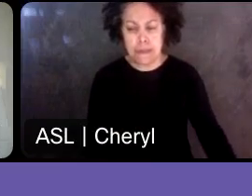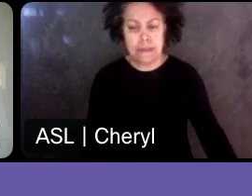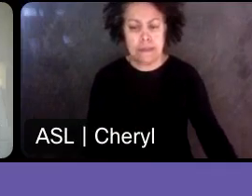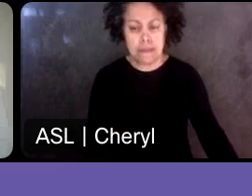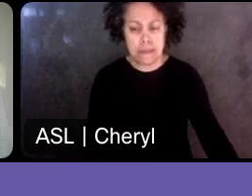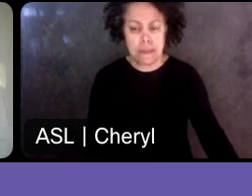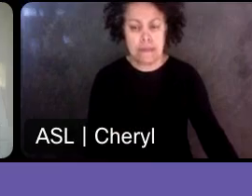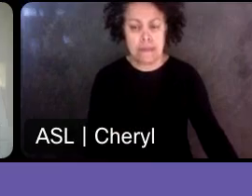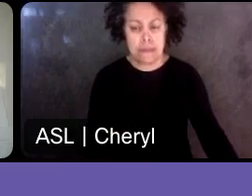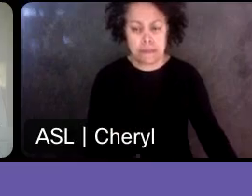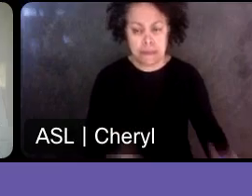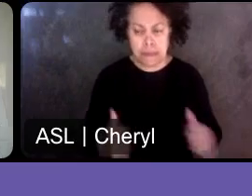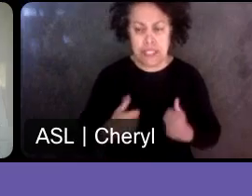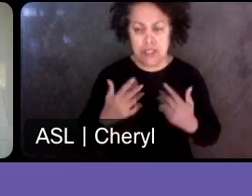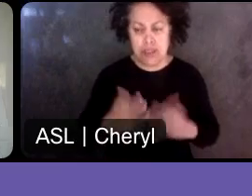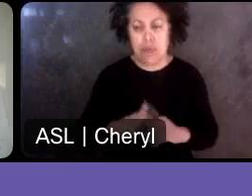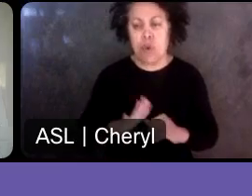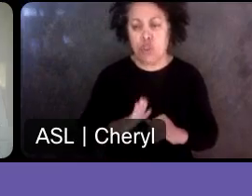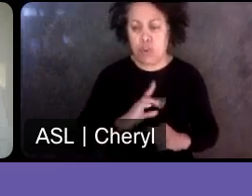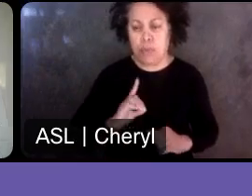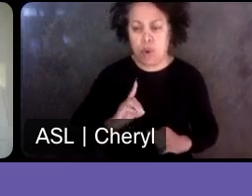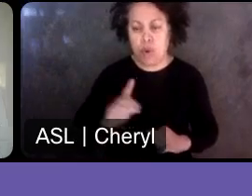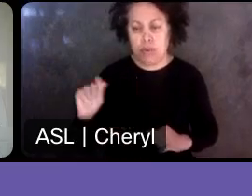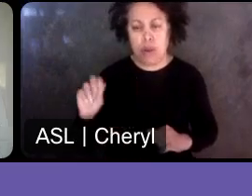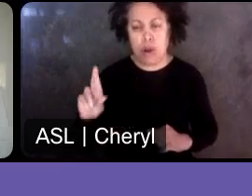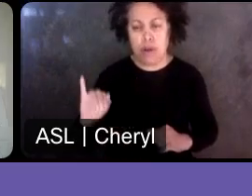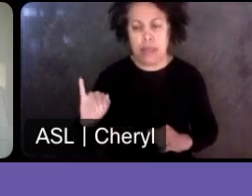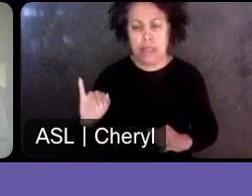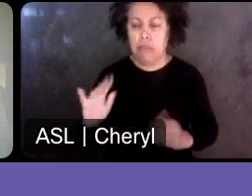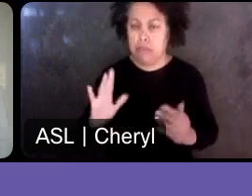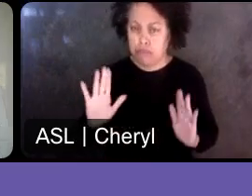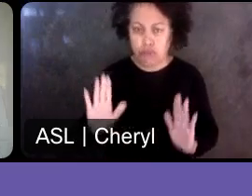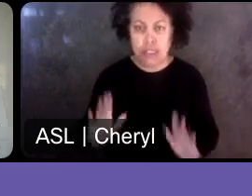The survivor on a board. It's fantastic.